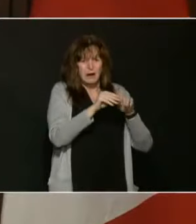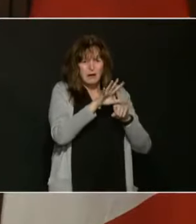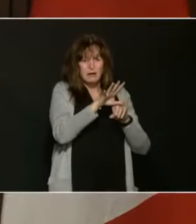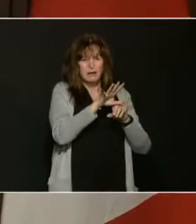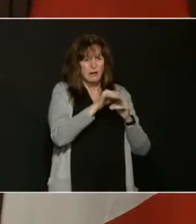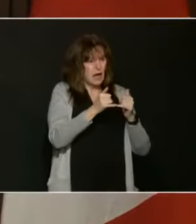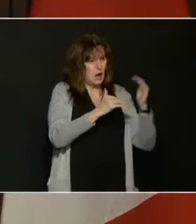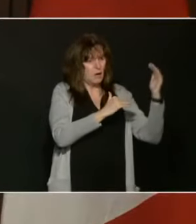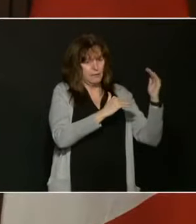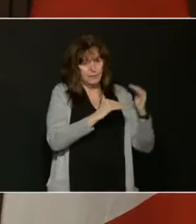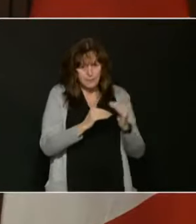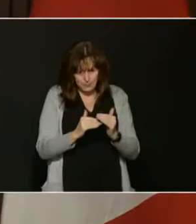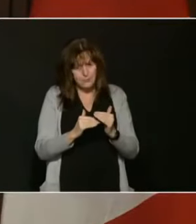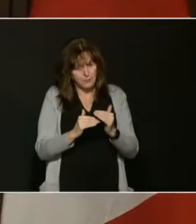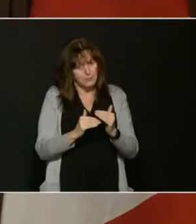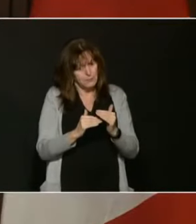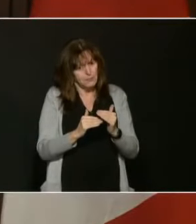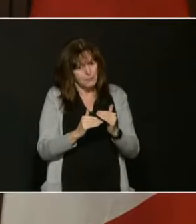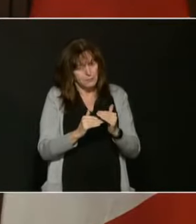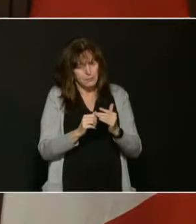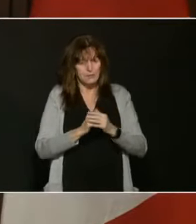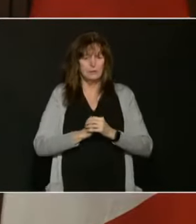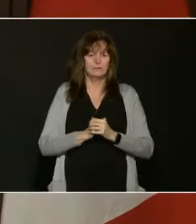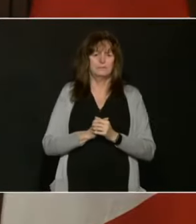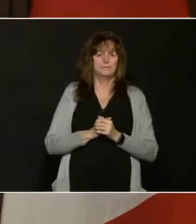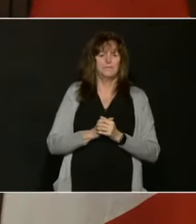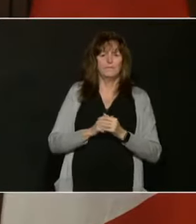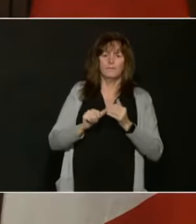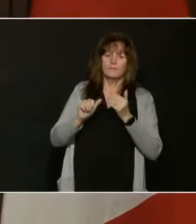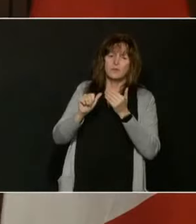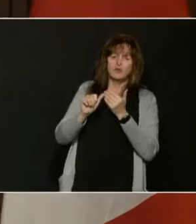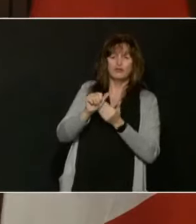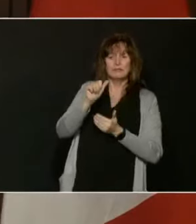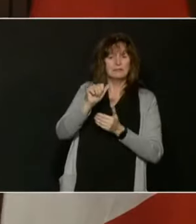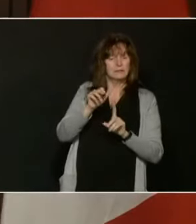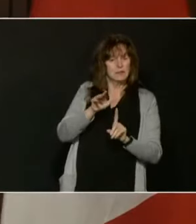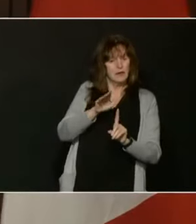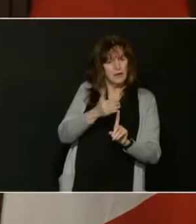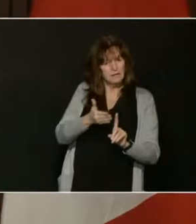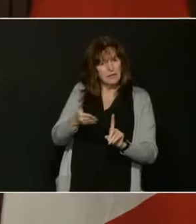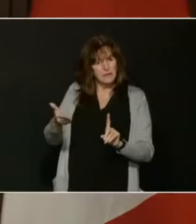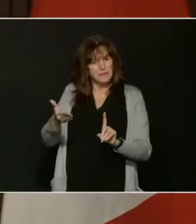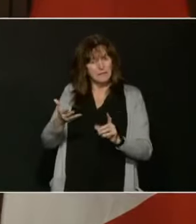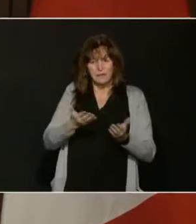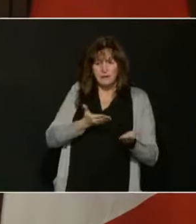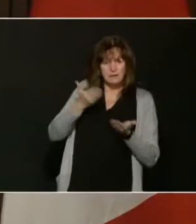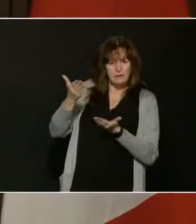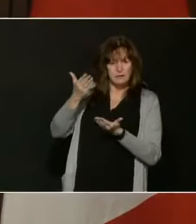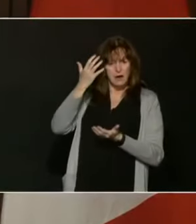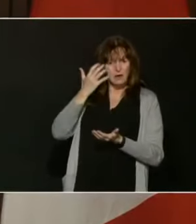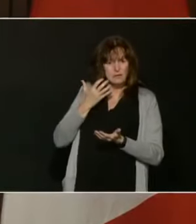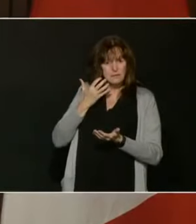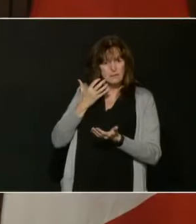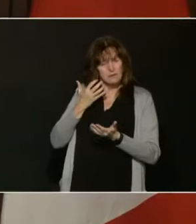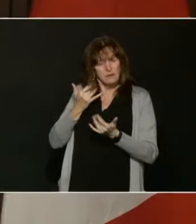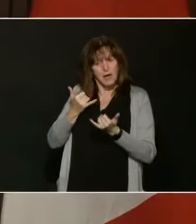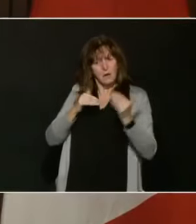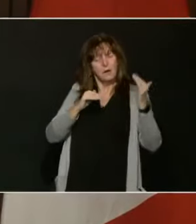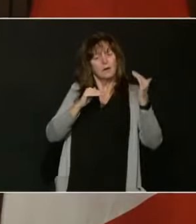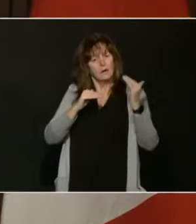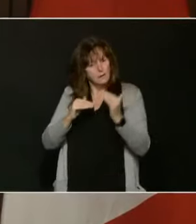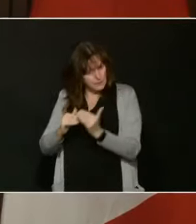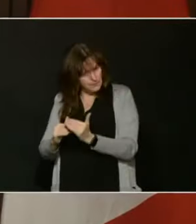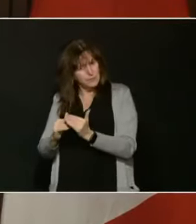evidence that vaccination not only reduces the risk of death and hospitalization, it also reduces the risks of catching and passing on the